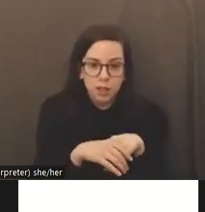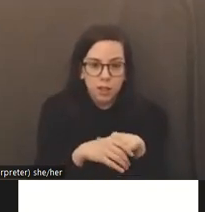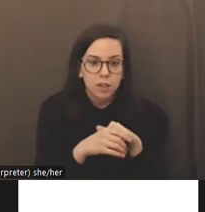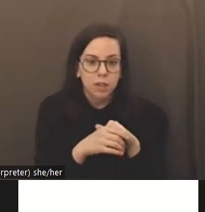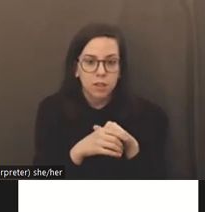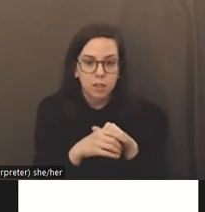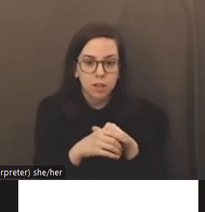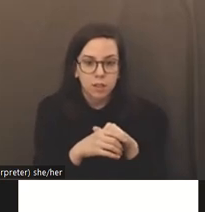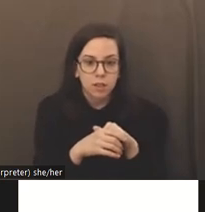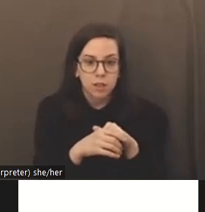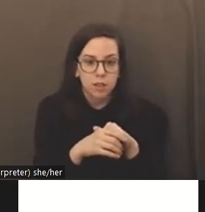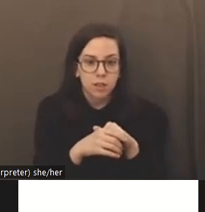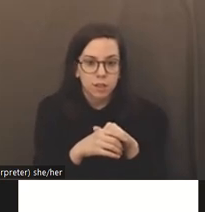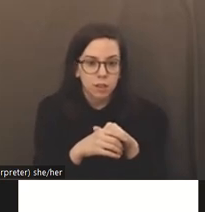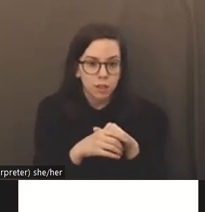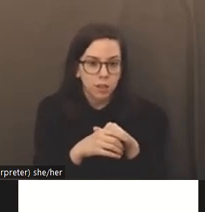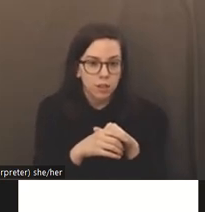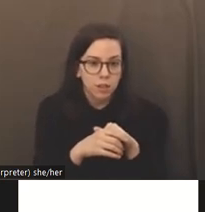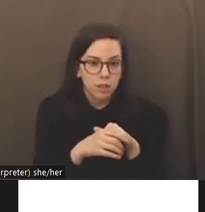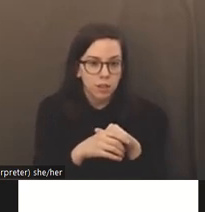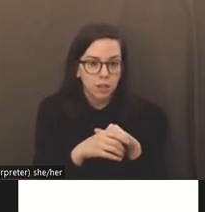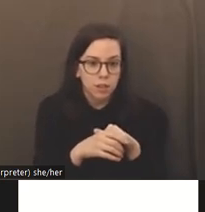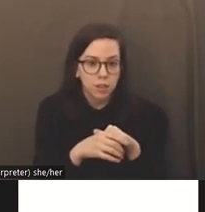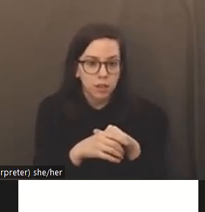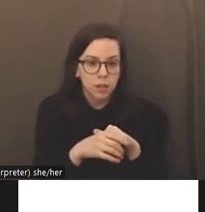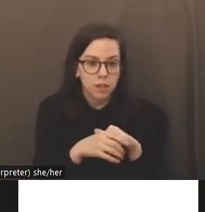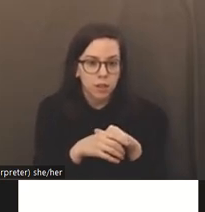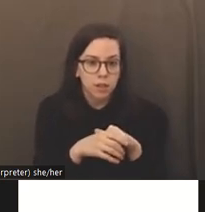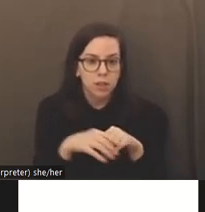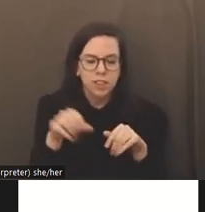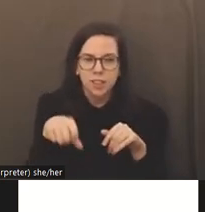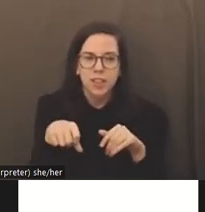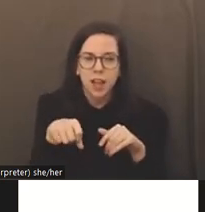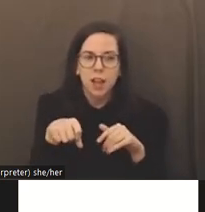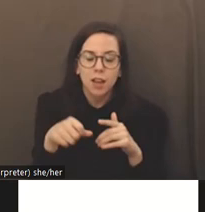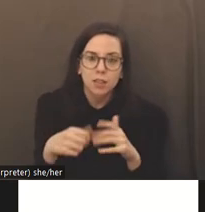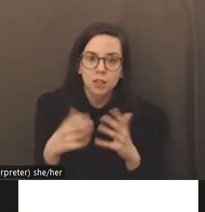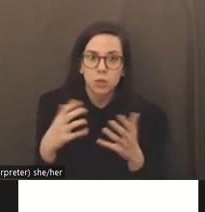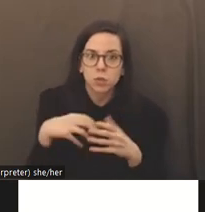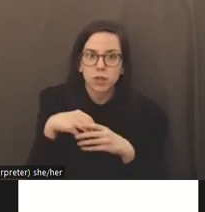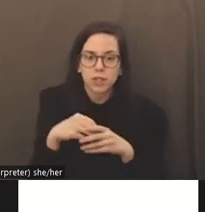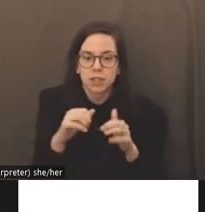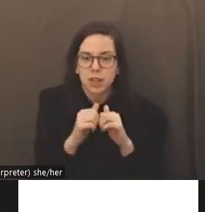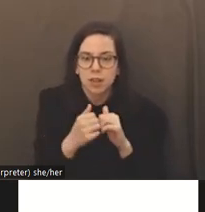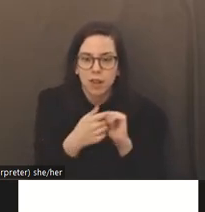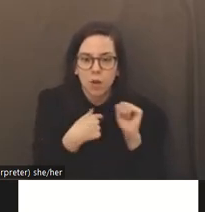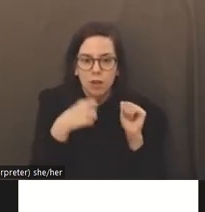much what's inside how I interpret what I'm looking at.